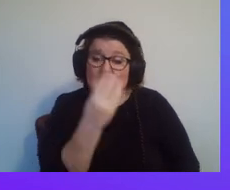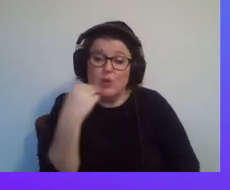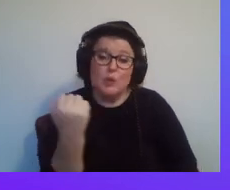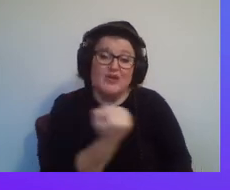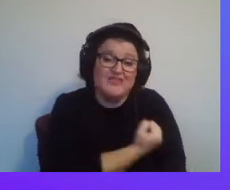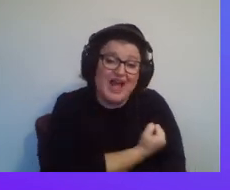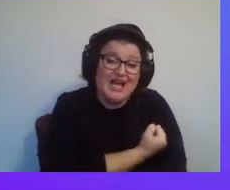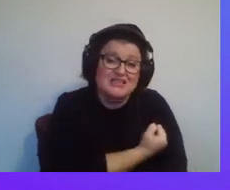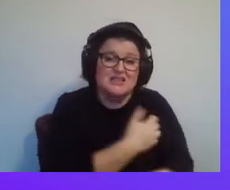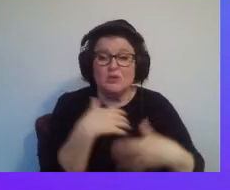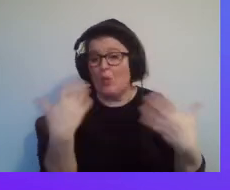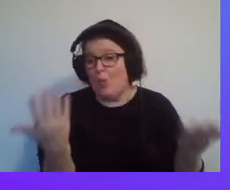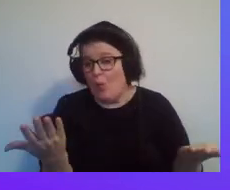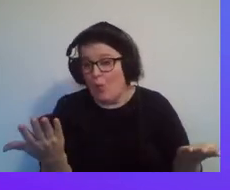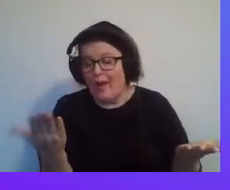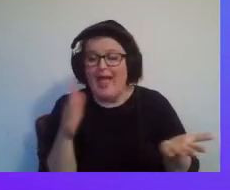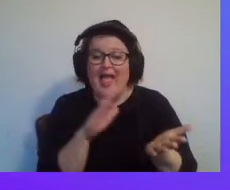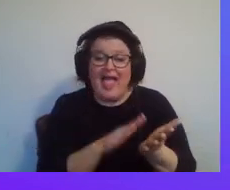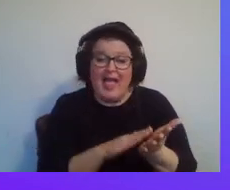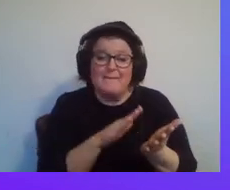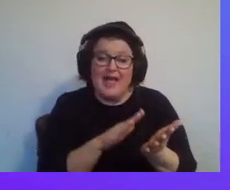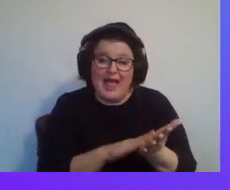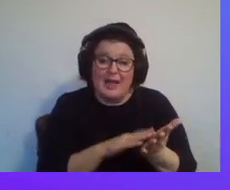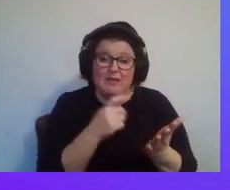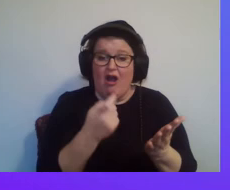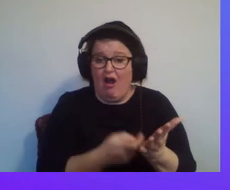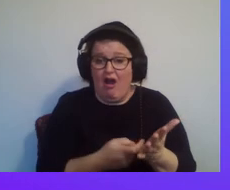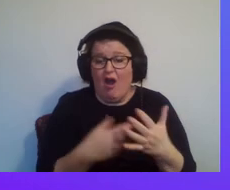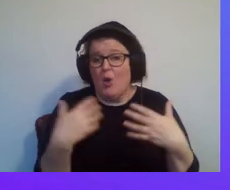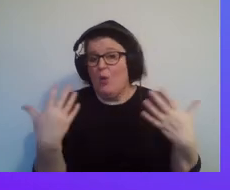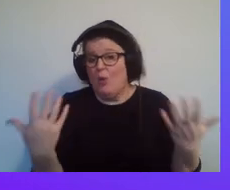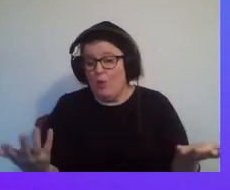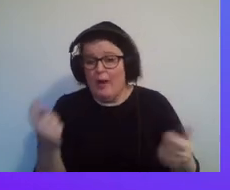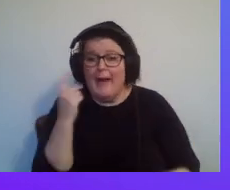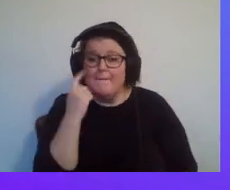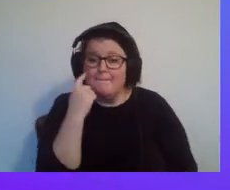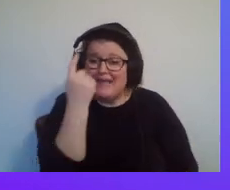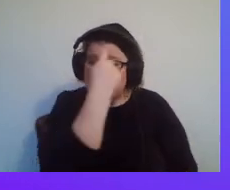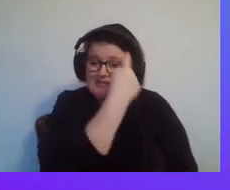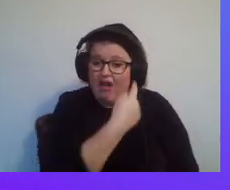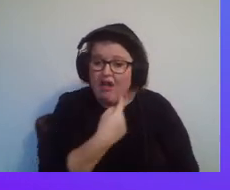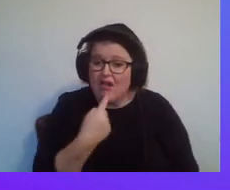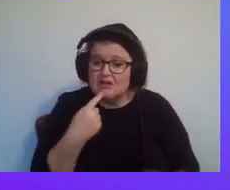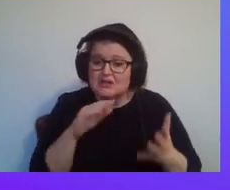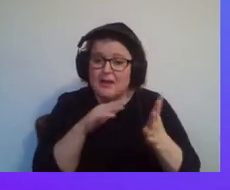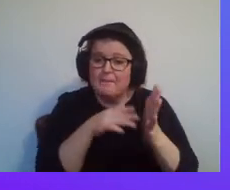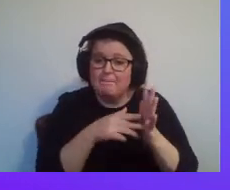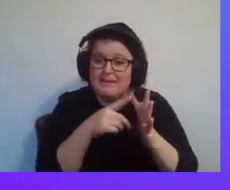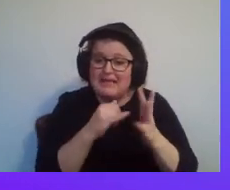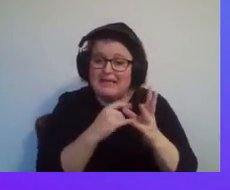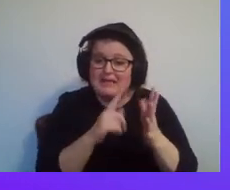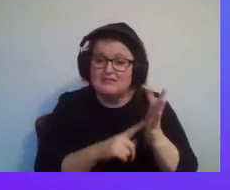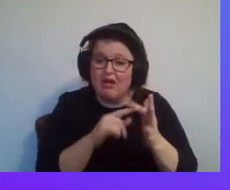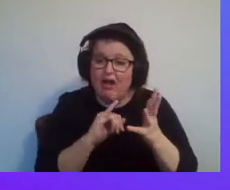measles, mumps, rubella, tussies. So, I mean, one of my hopes is that going forward, these will also